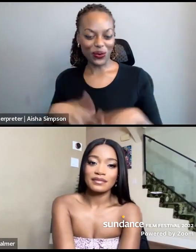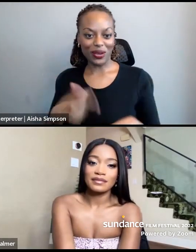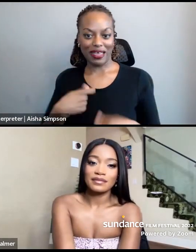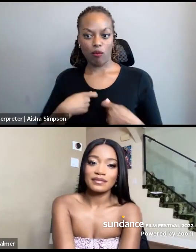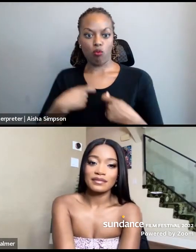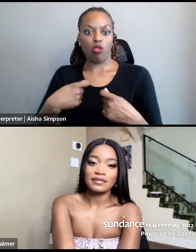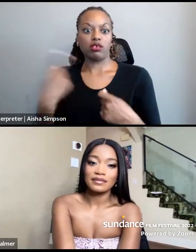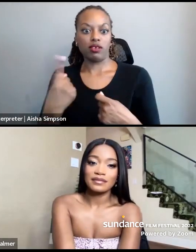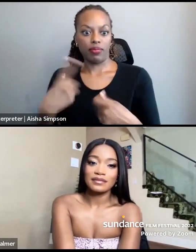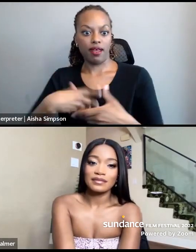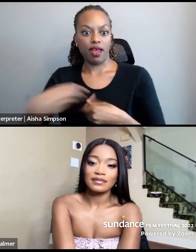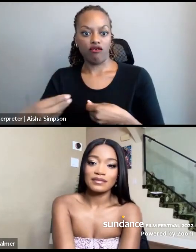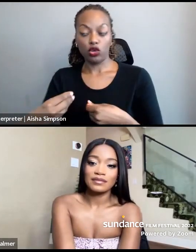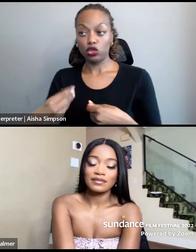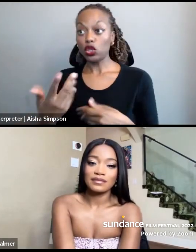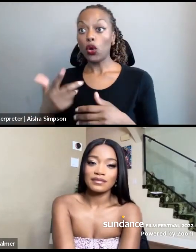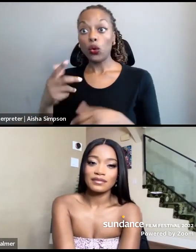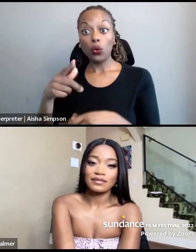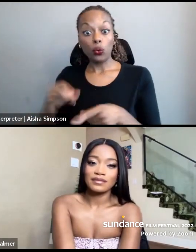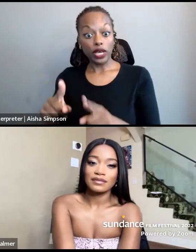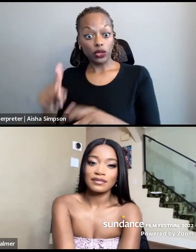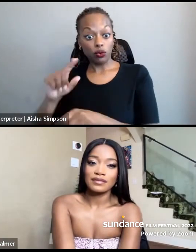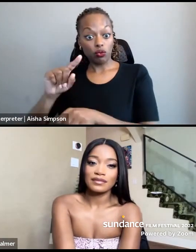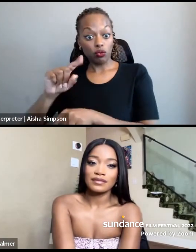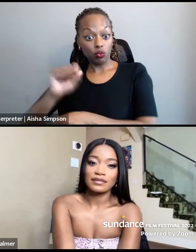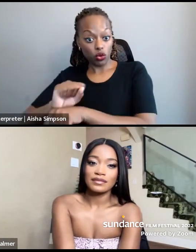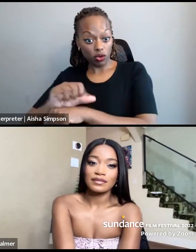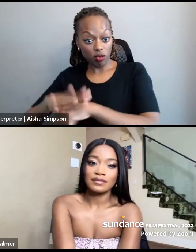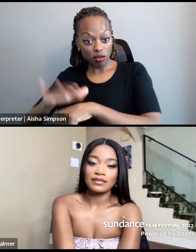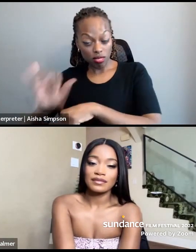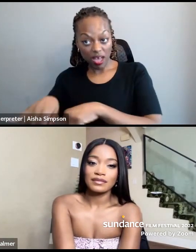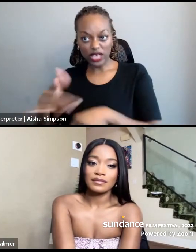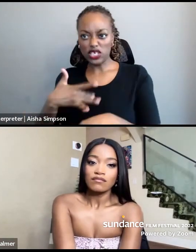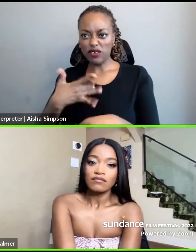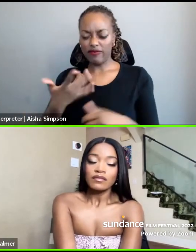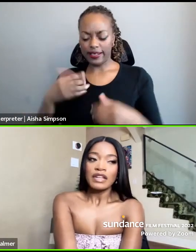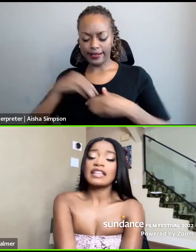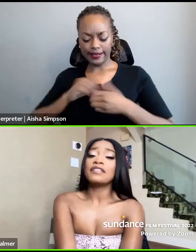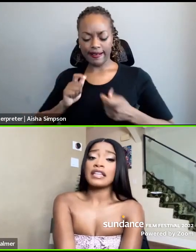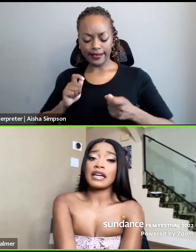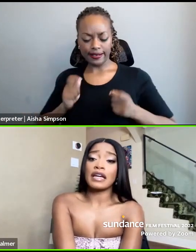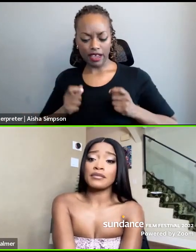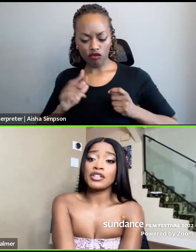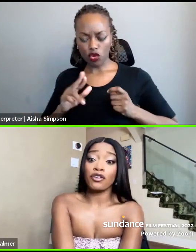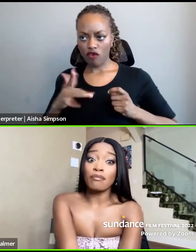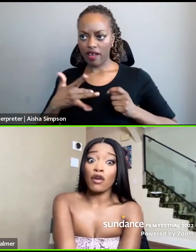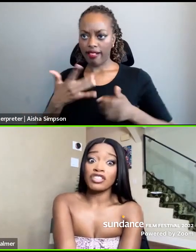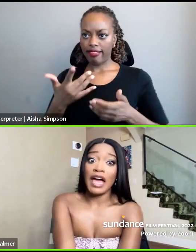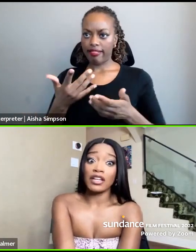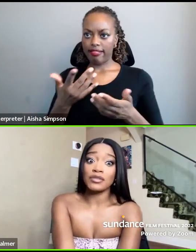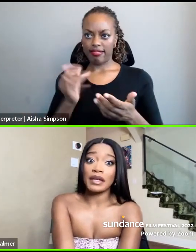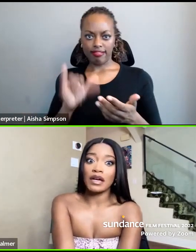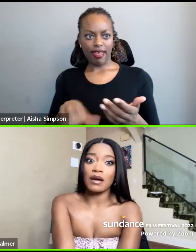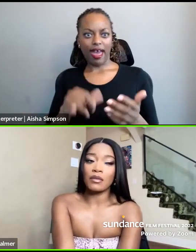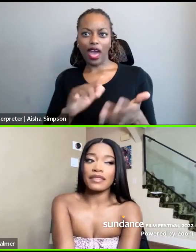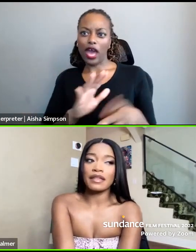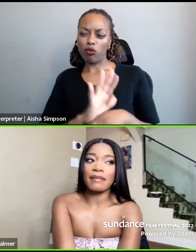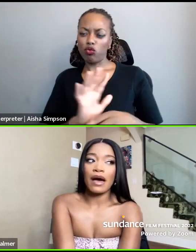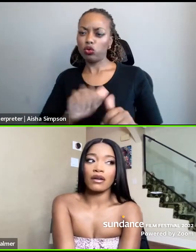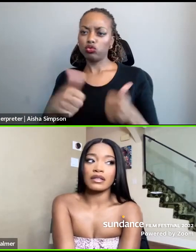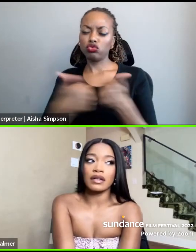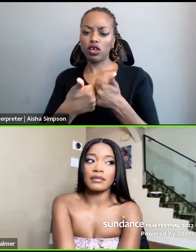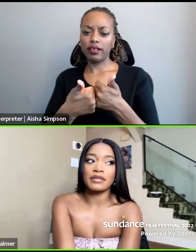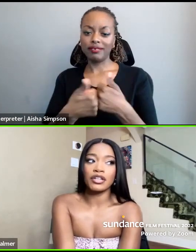a shift in yourself, or did you feel the material like challenging you? I definitely think the material both challenged me. When I